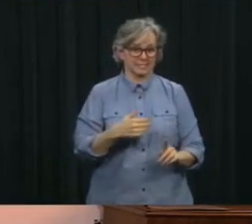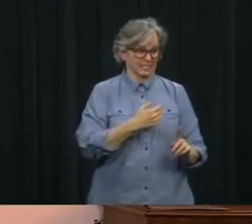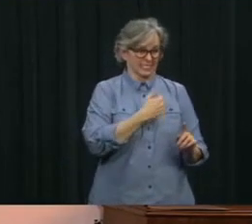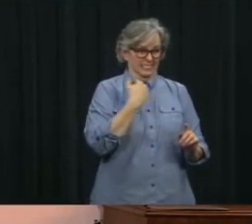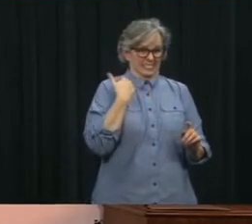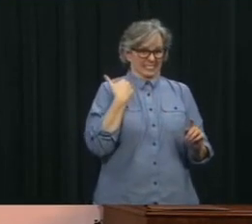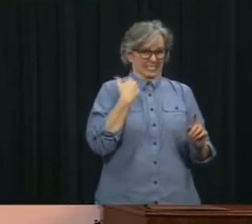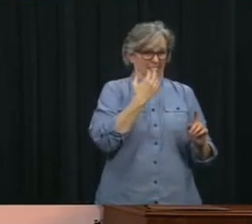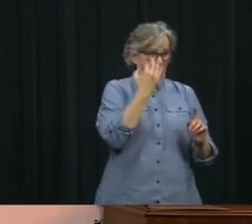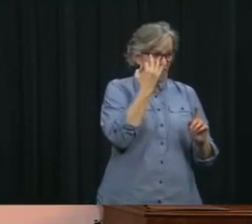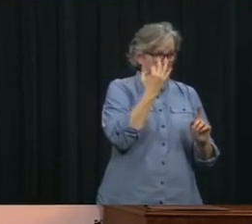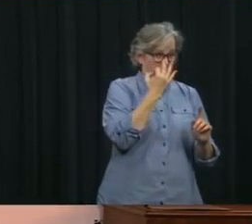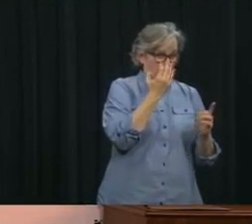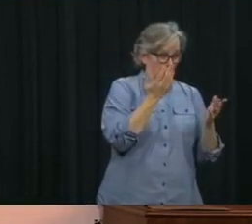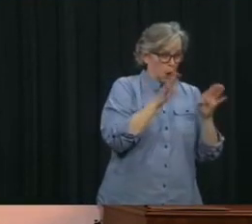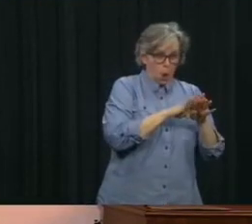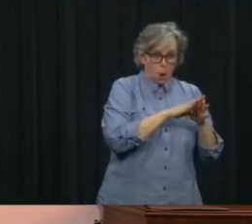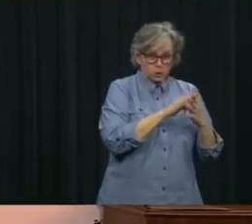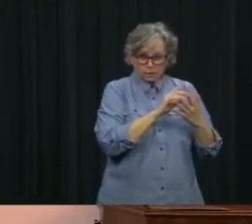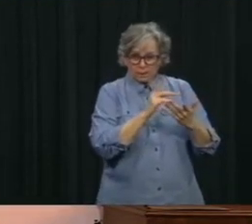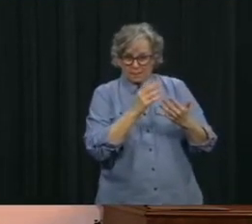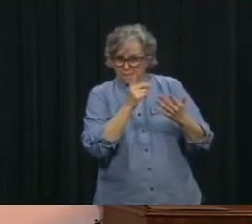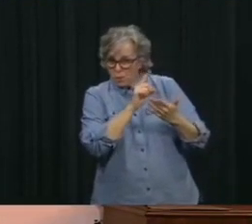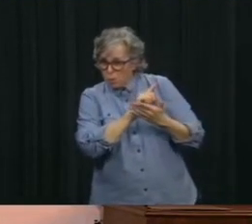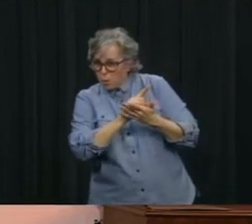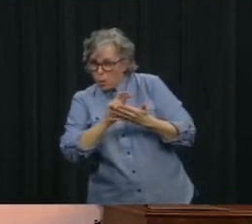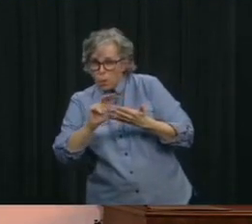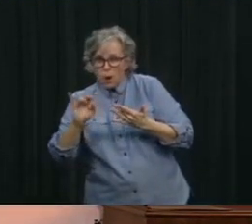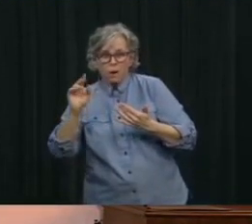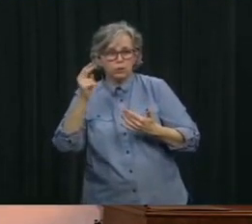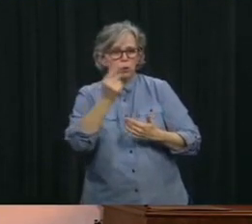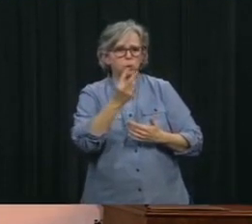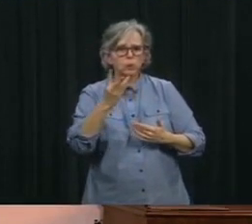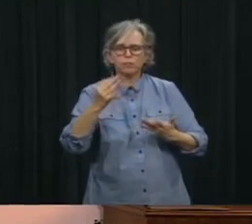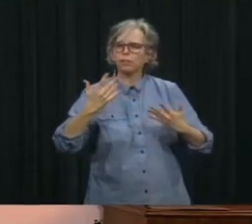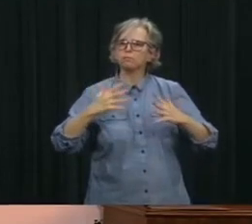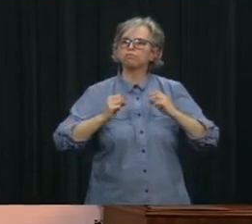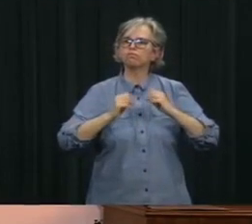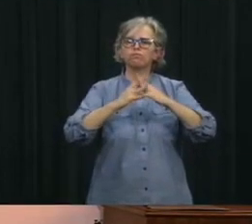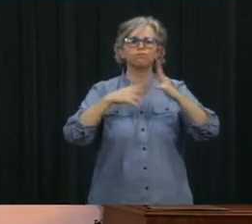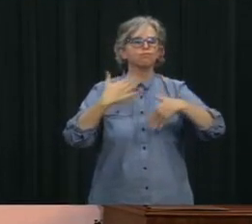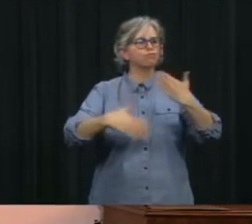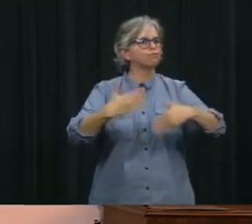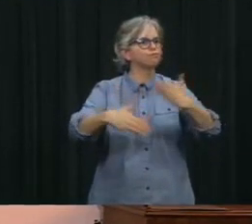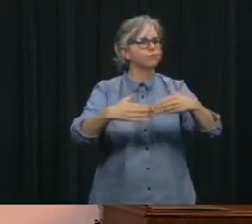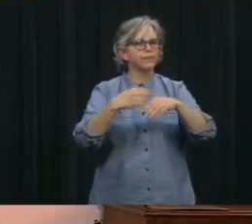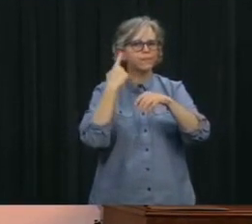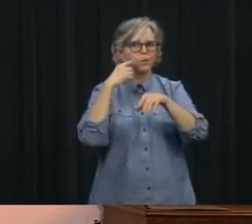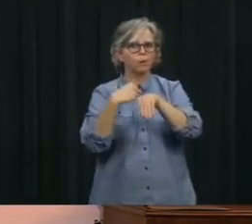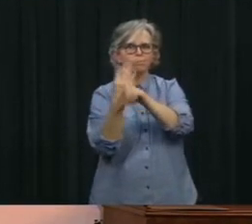week had these services up and running. I want to also add some